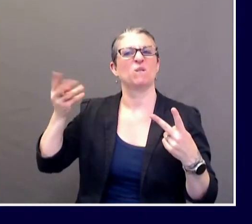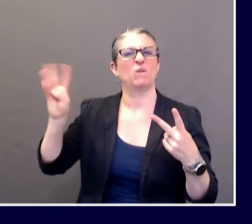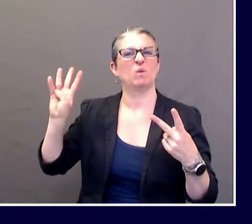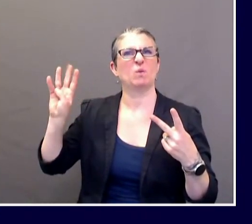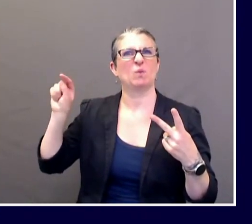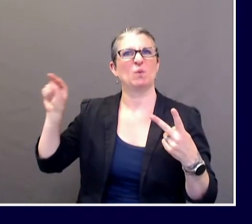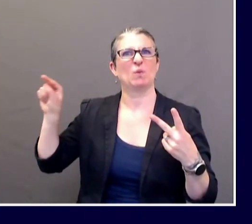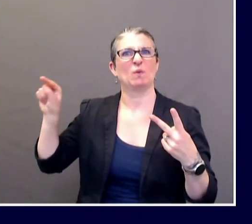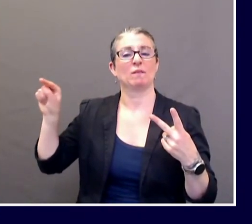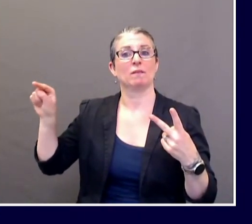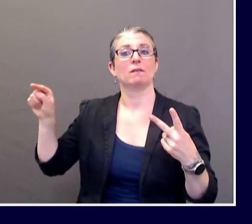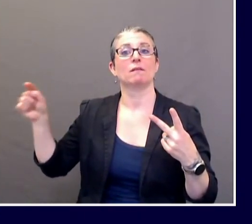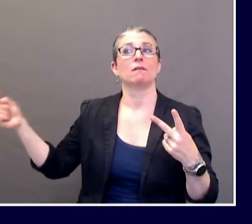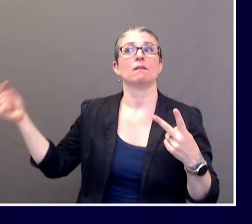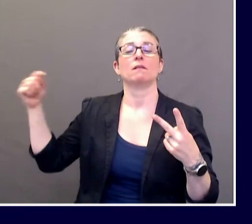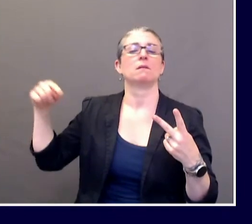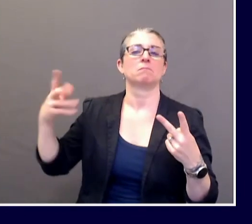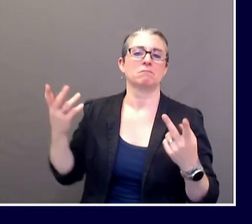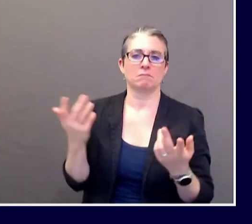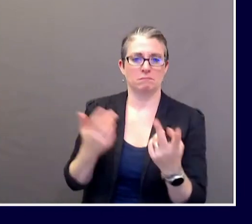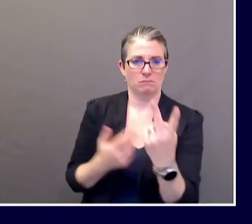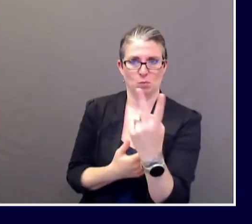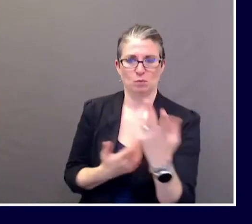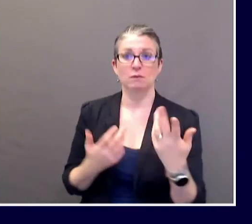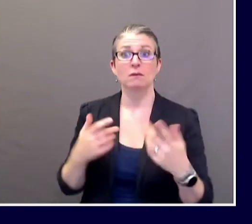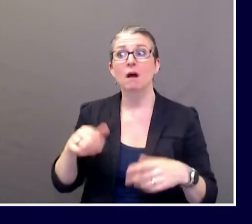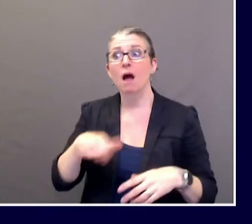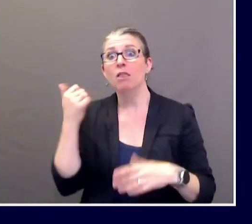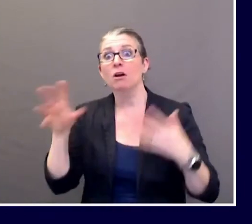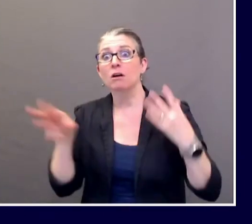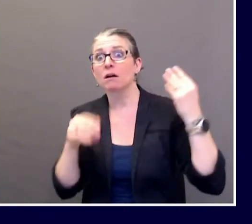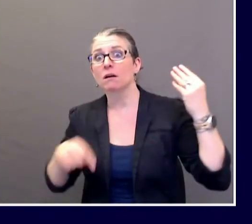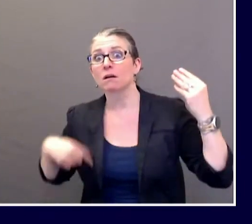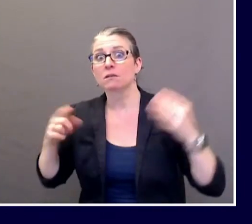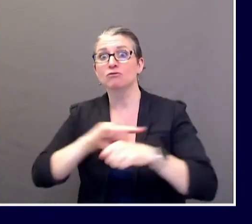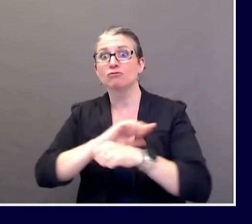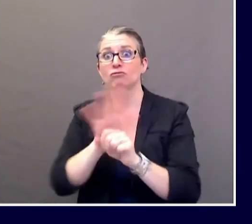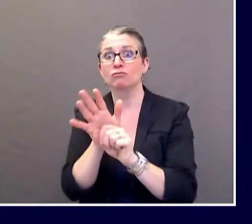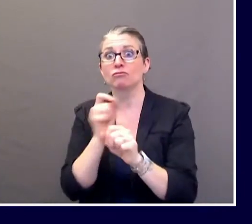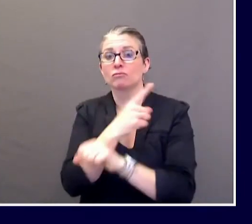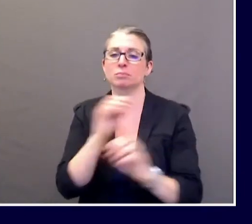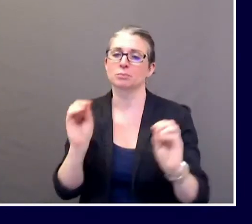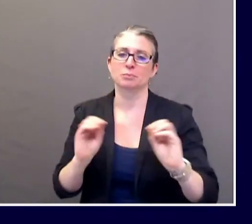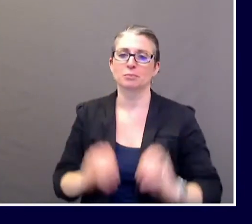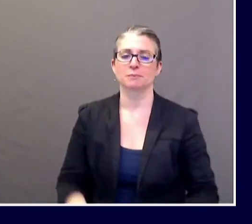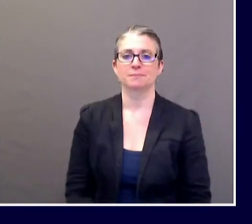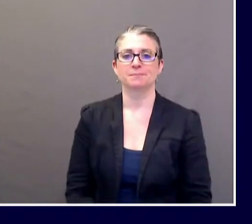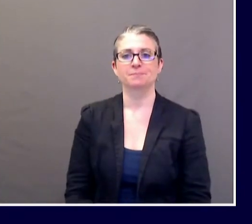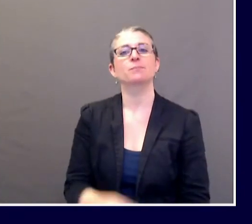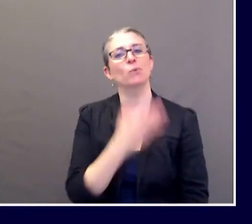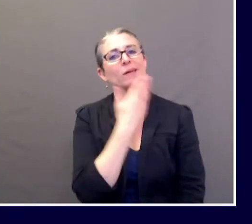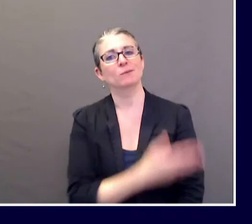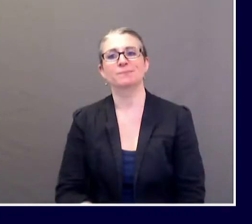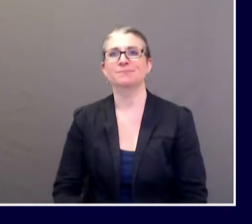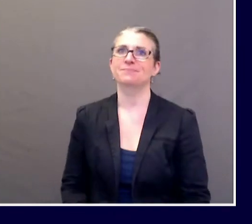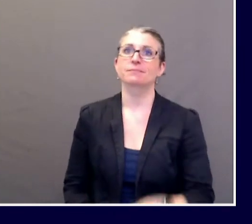now. Okay, great. Thank you. Thanks. Let me turn it over to Dustin at NBC.